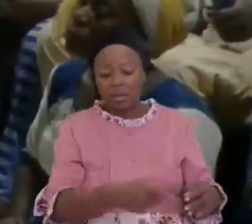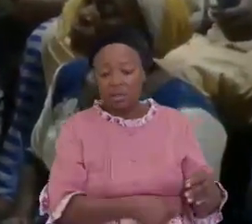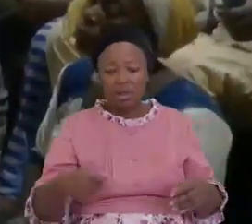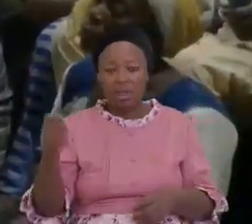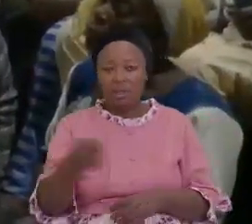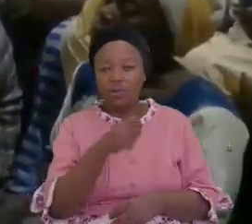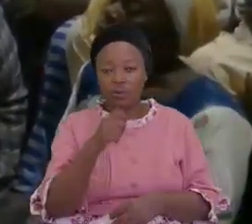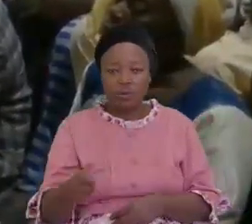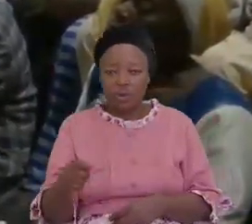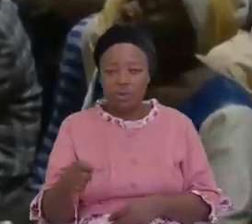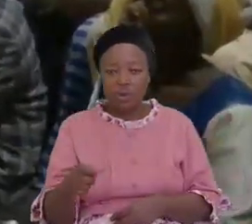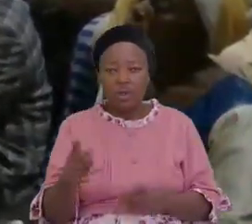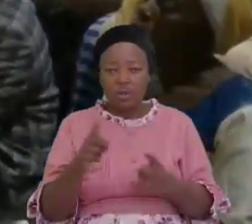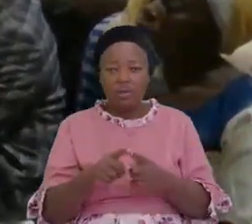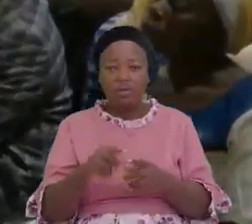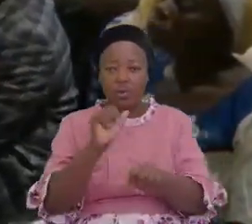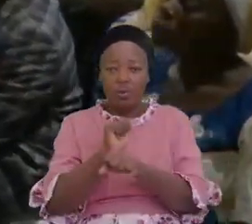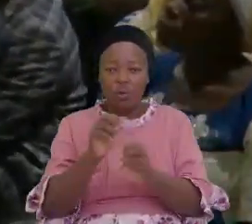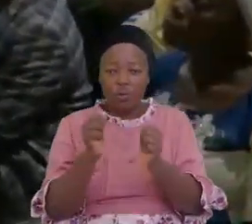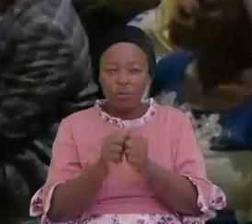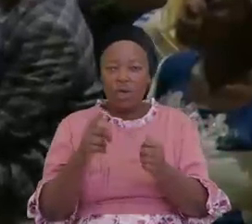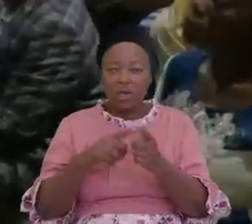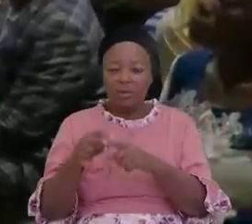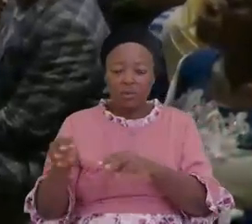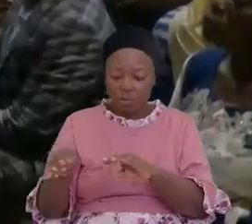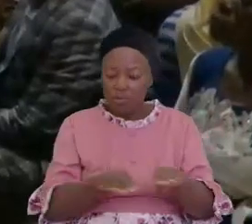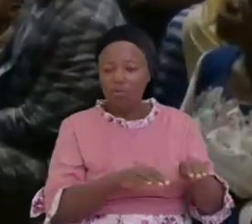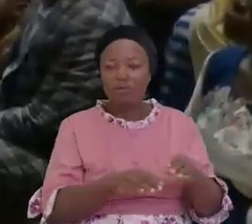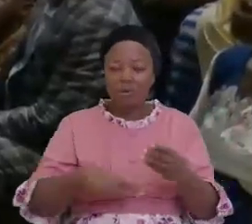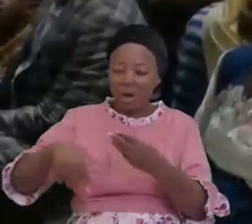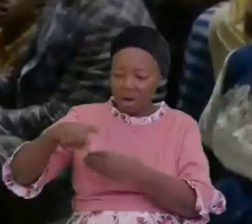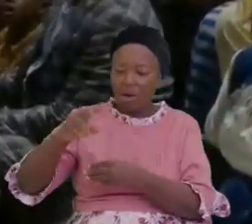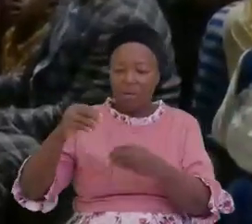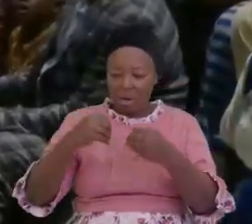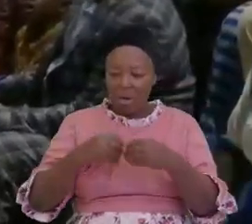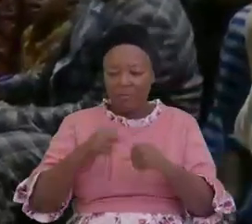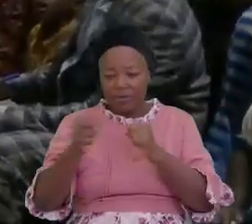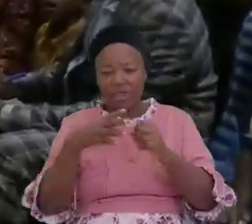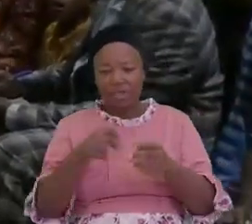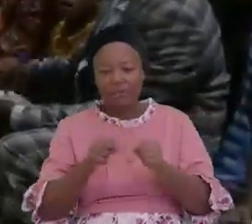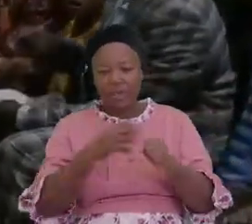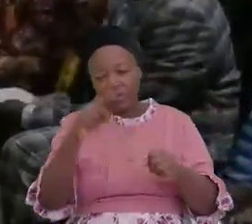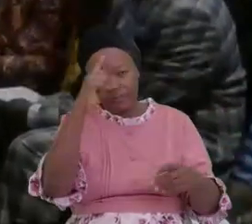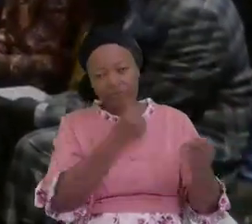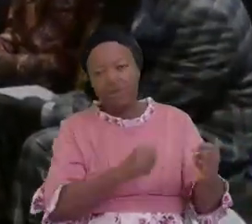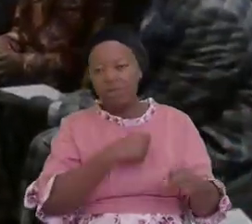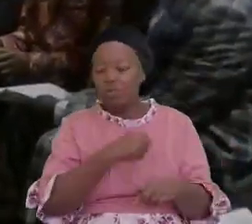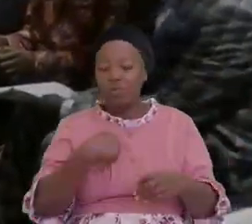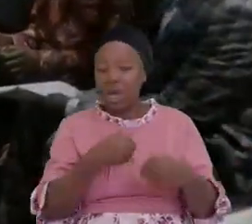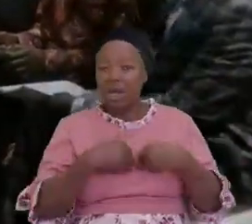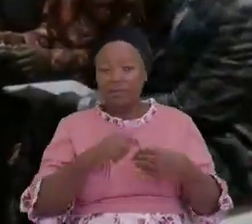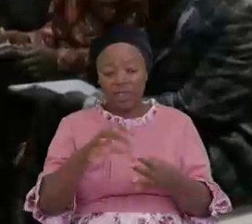And if we move around and we're fighting the fight of faith, we have the Spirit, we don't have the sword of the